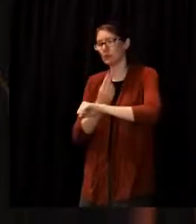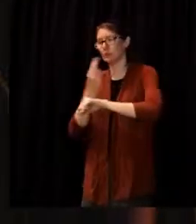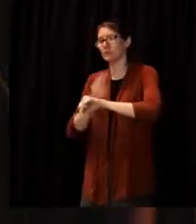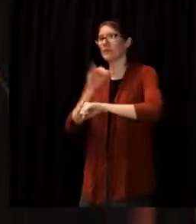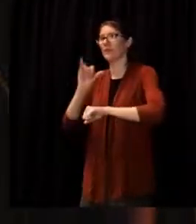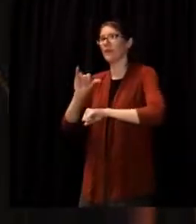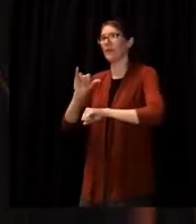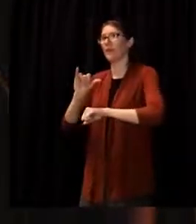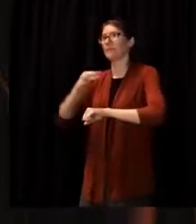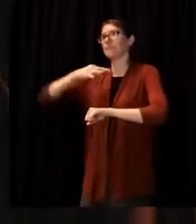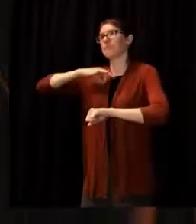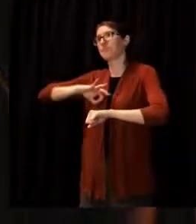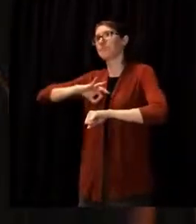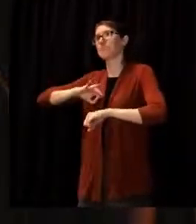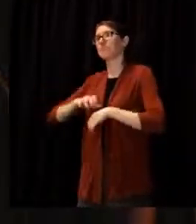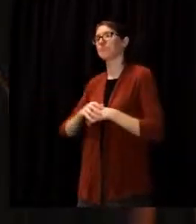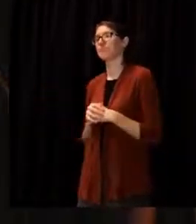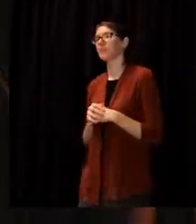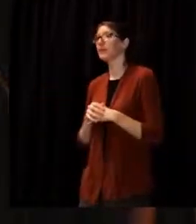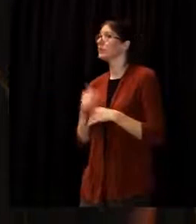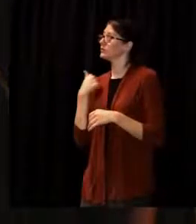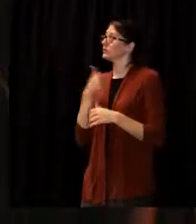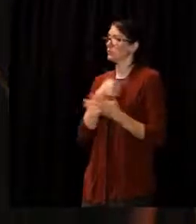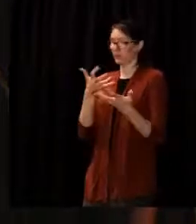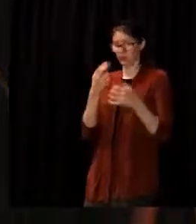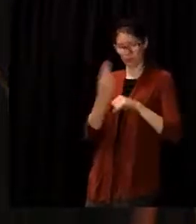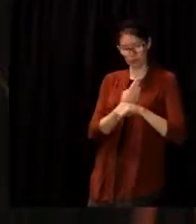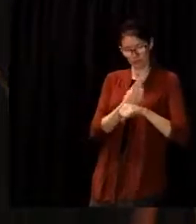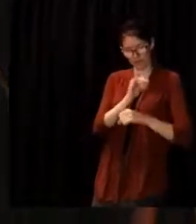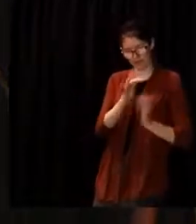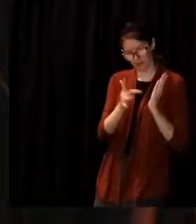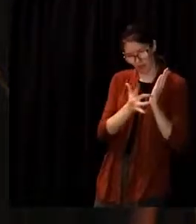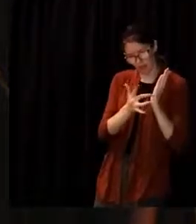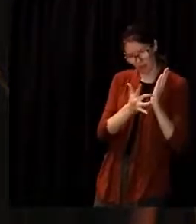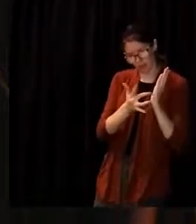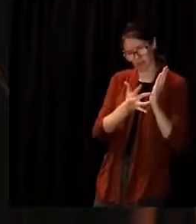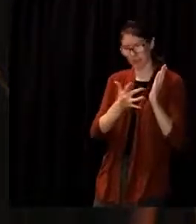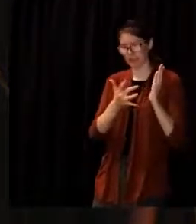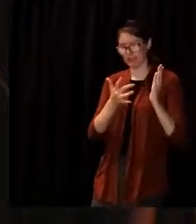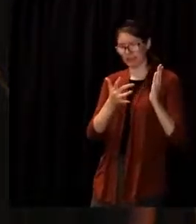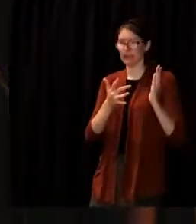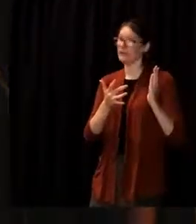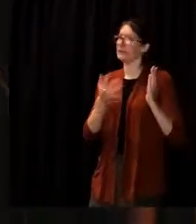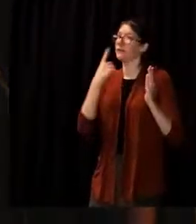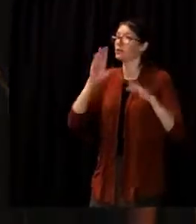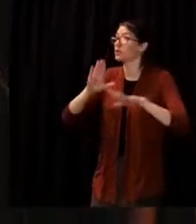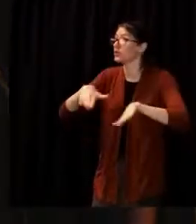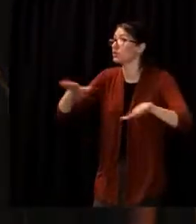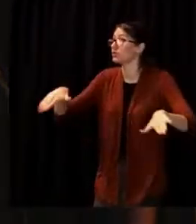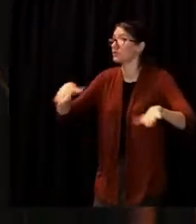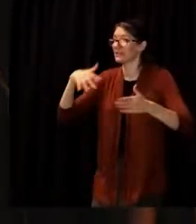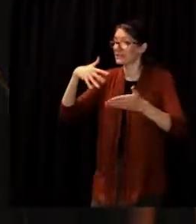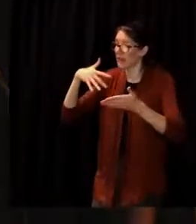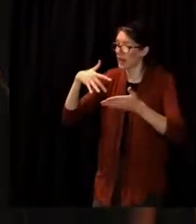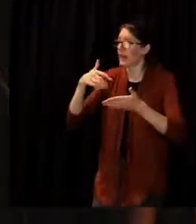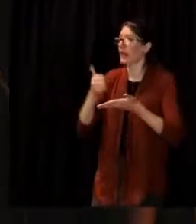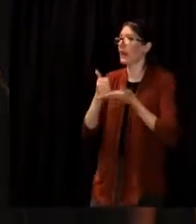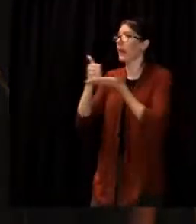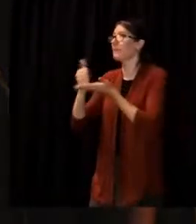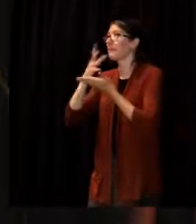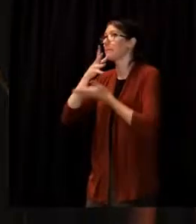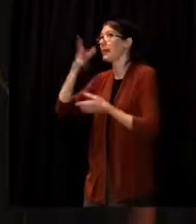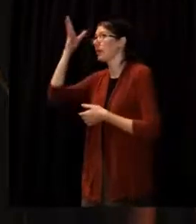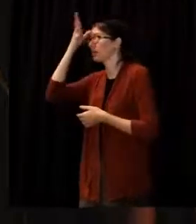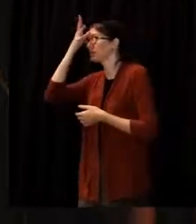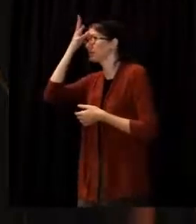do the same. And so we want to take our technology, we want to use it in terms of aligning children's studies, aiding parents with something that they